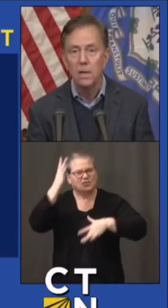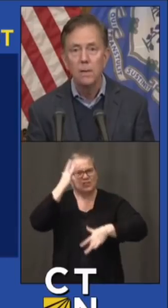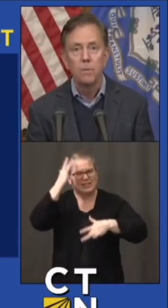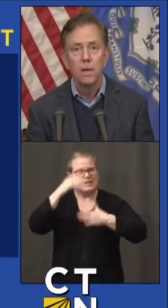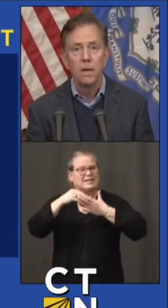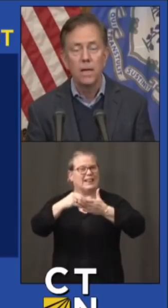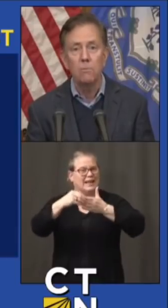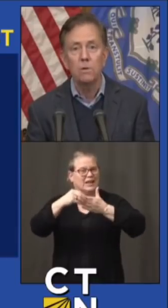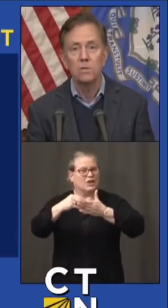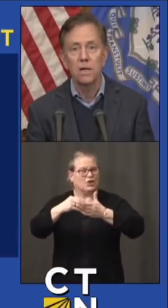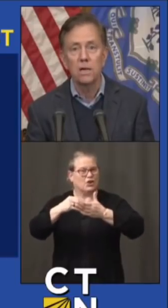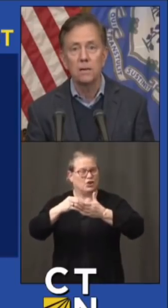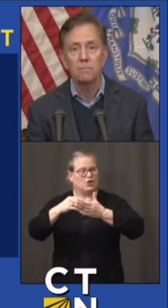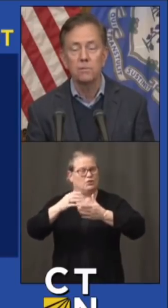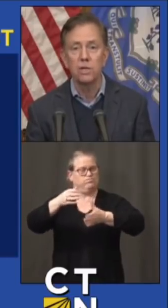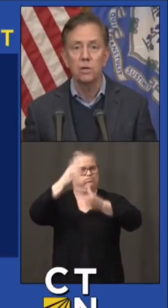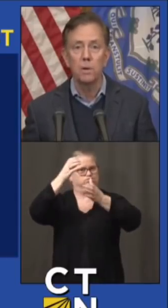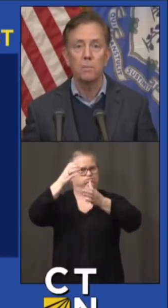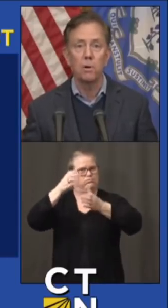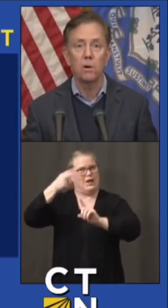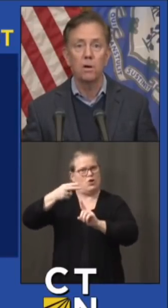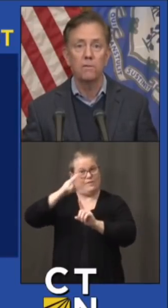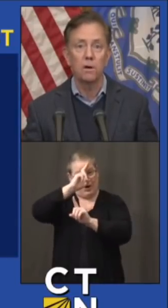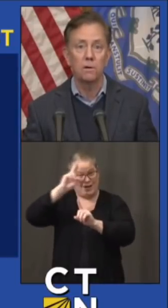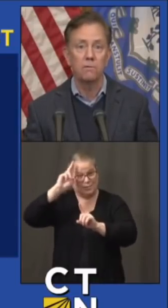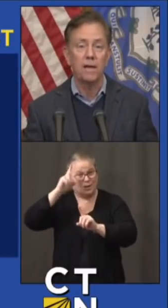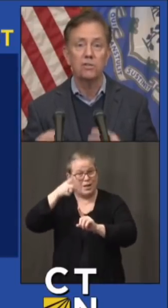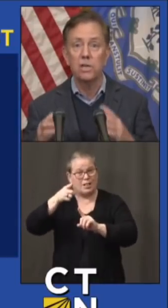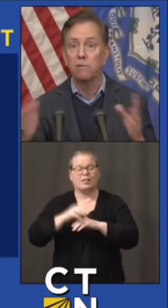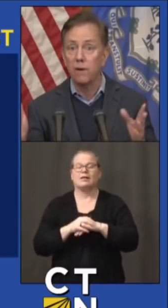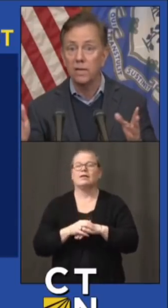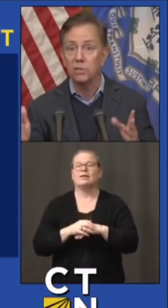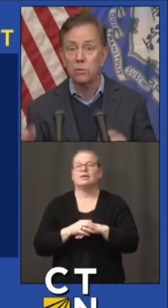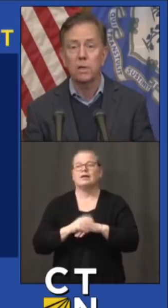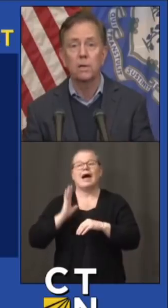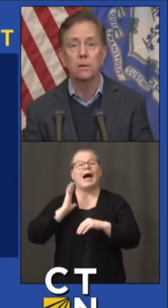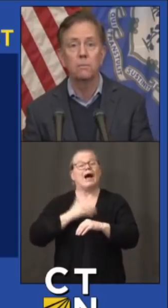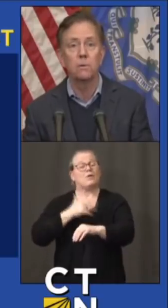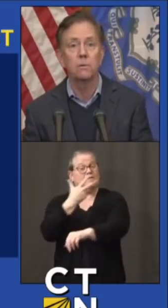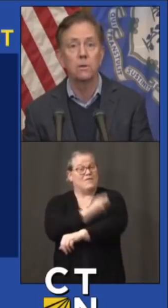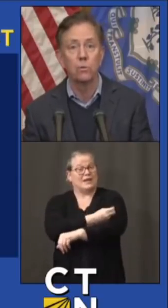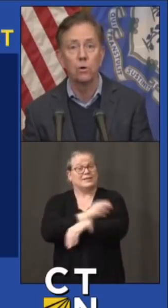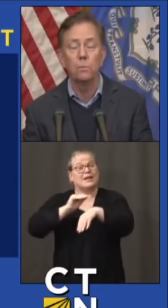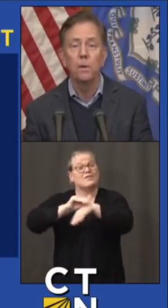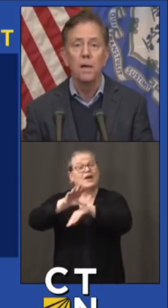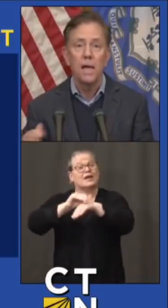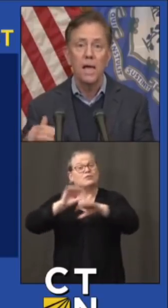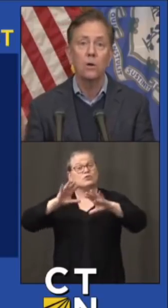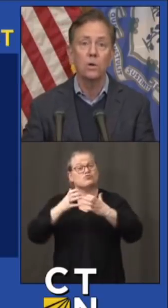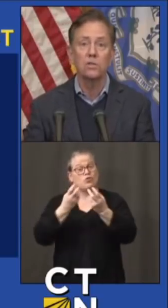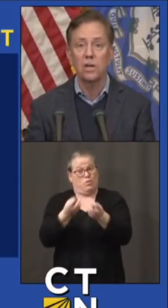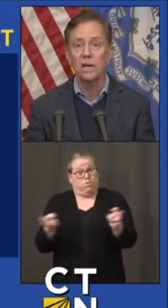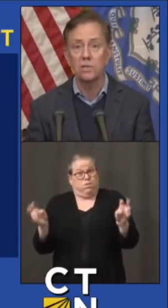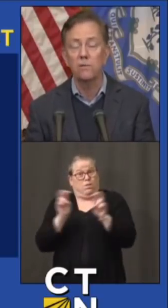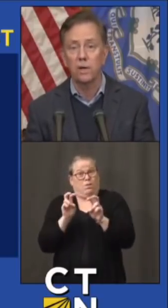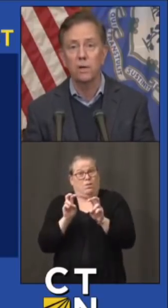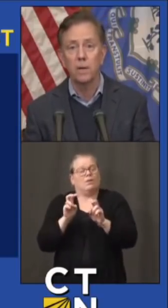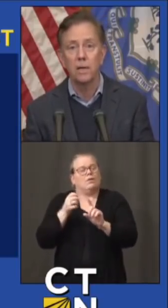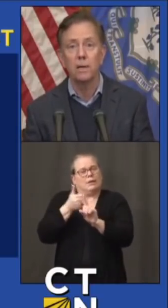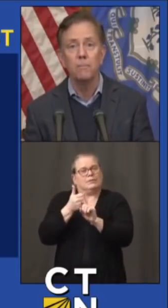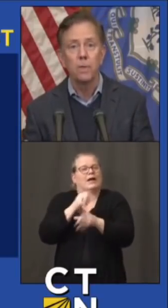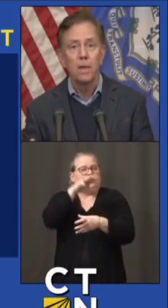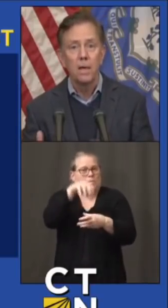Hospital. And he was a senior member of our vaccine advisory group and on the